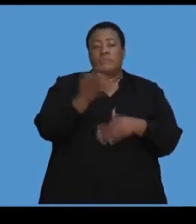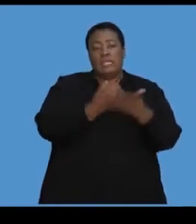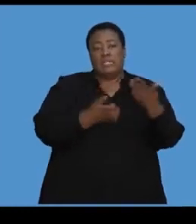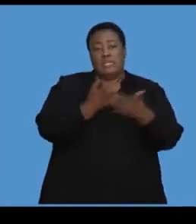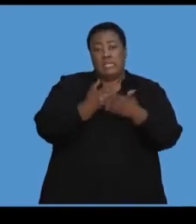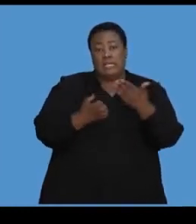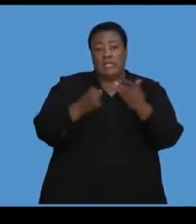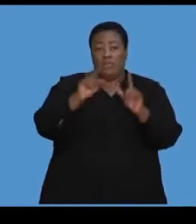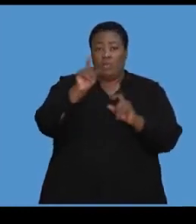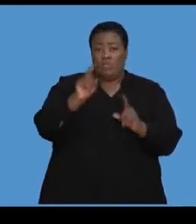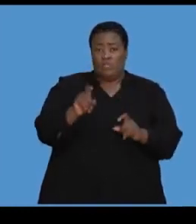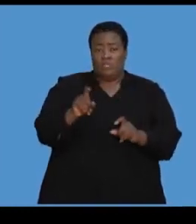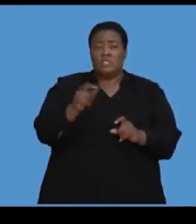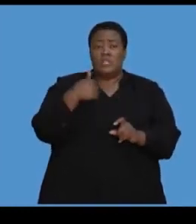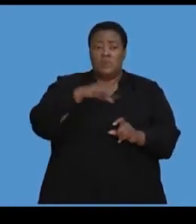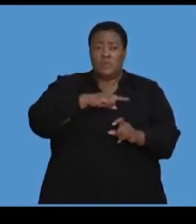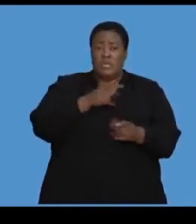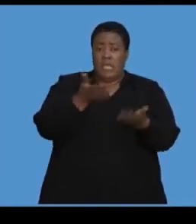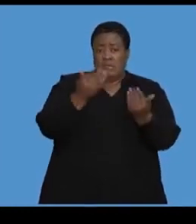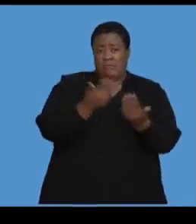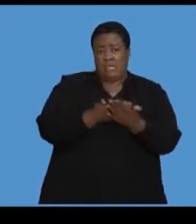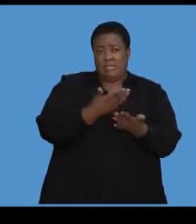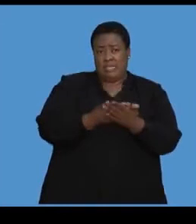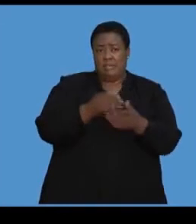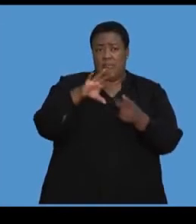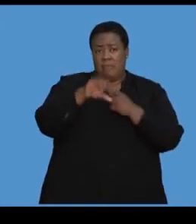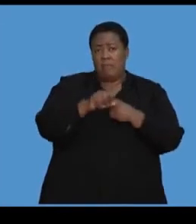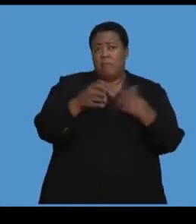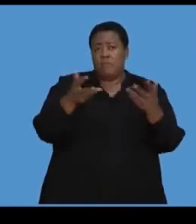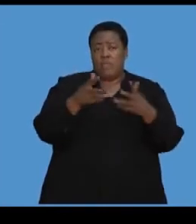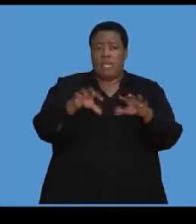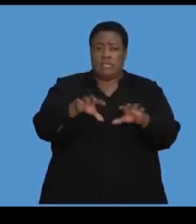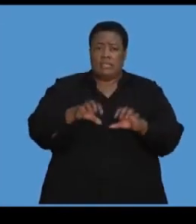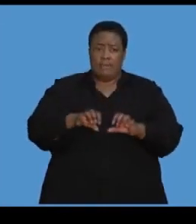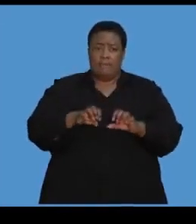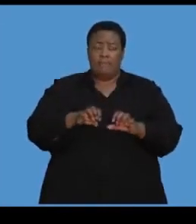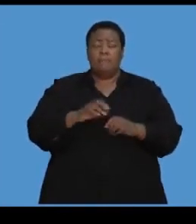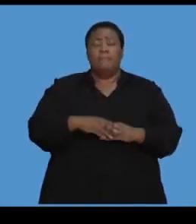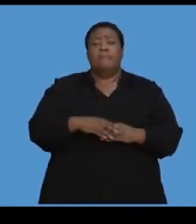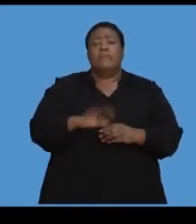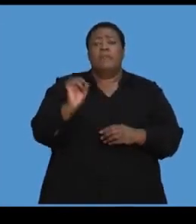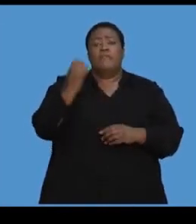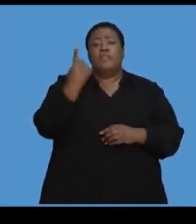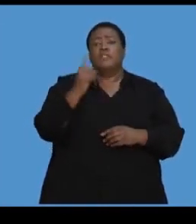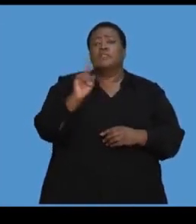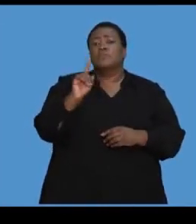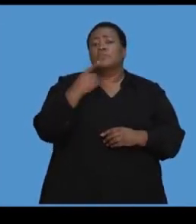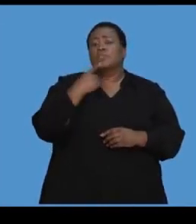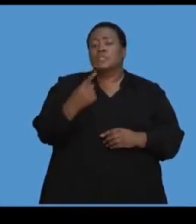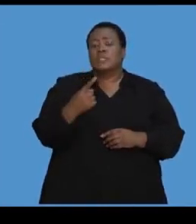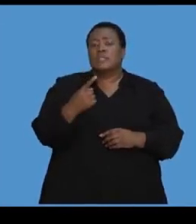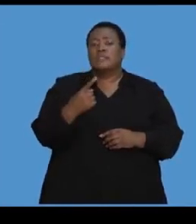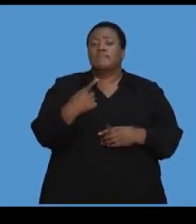to find in the exam, right? The first essay that I'm going to look at, it says discuss the role of various